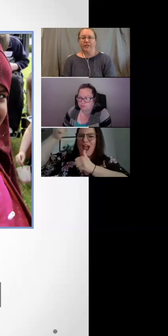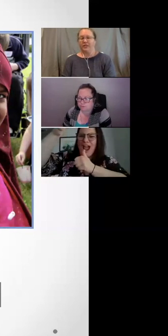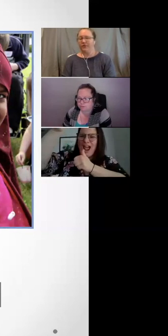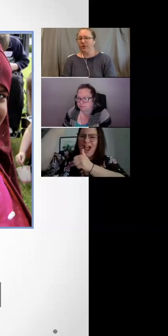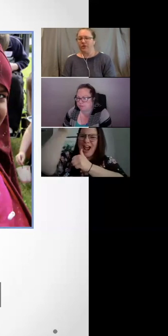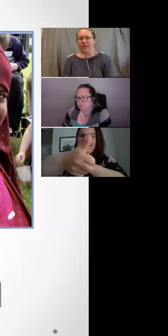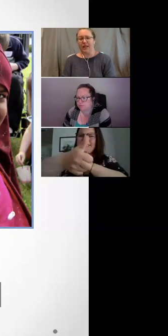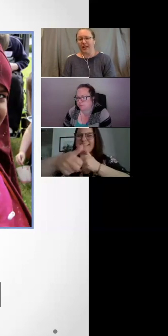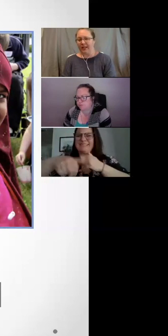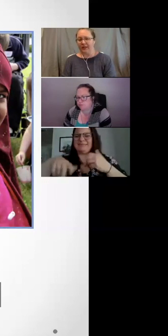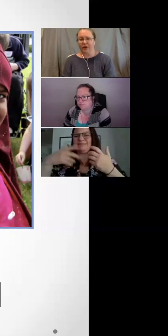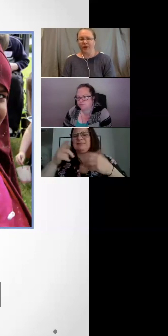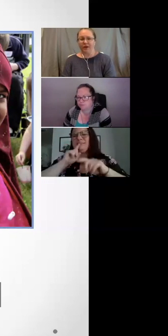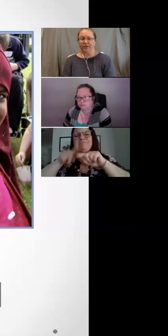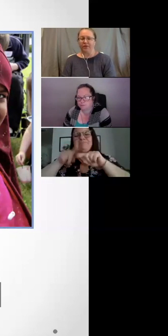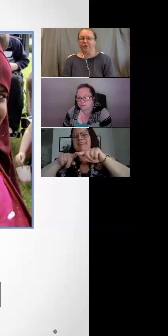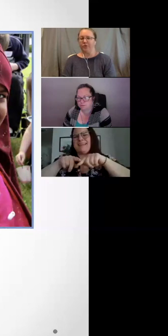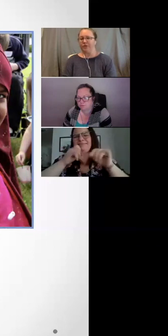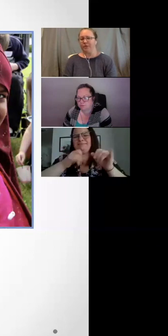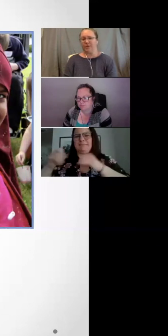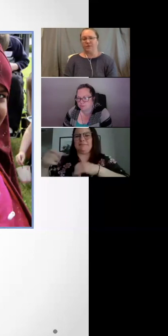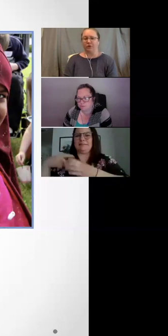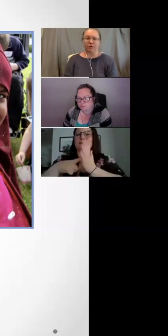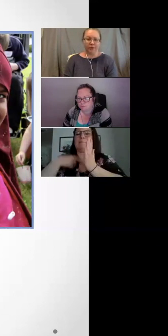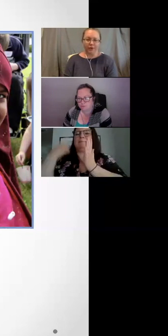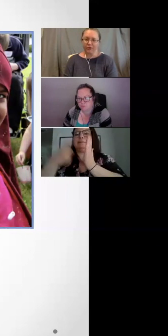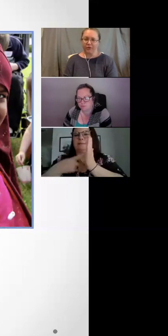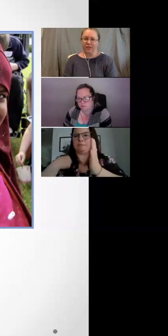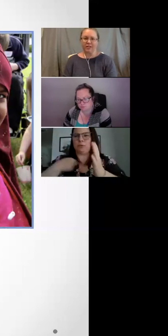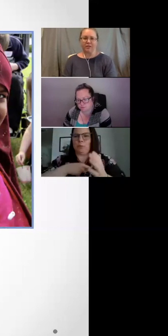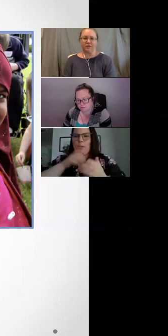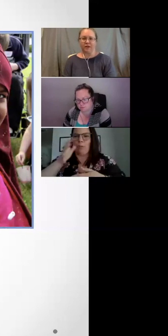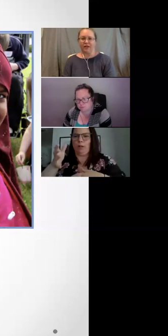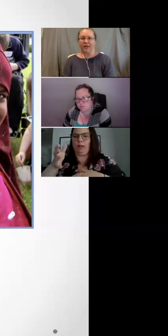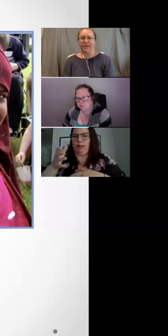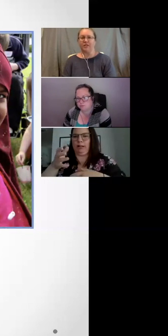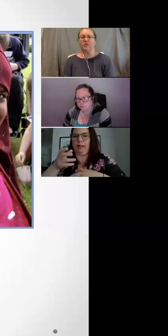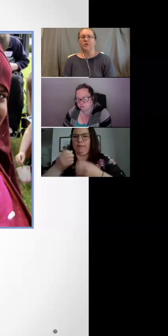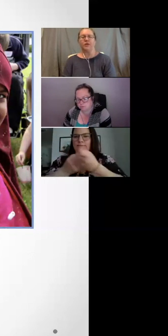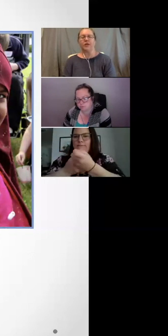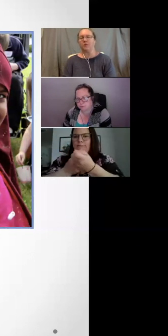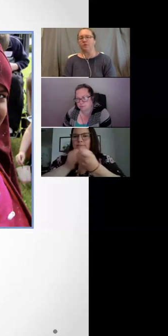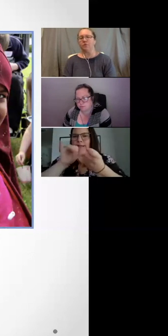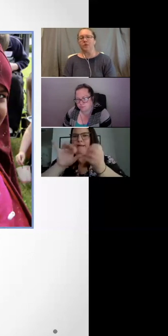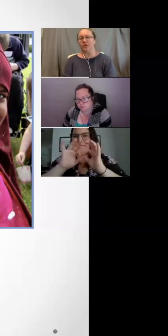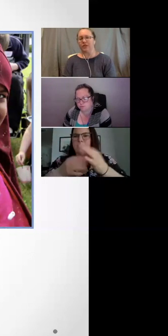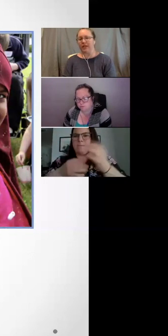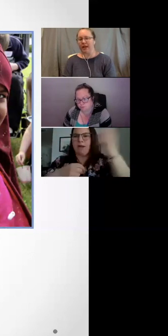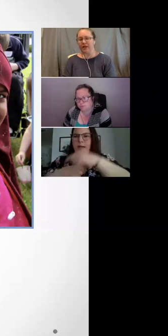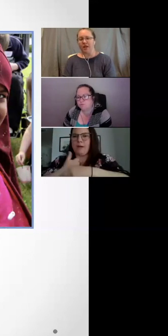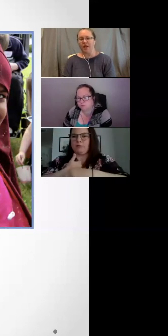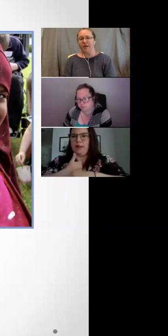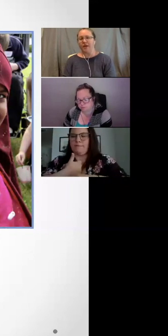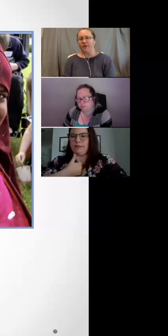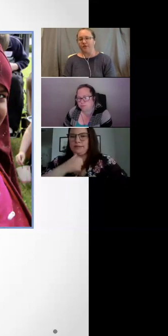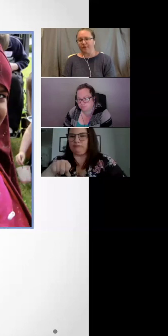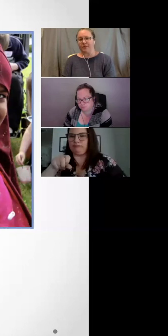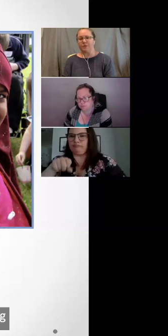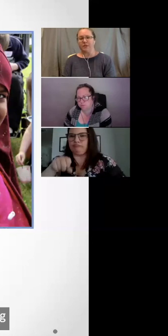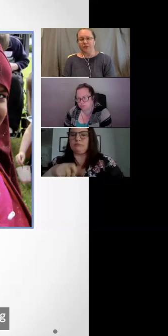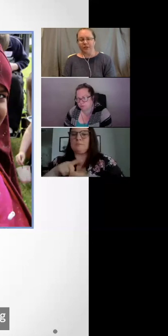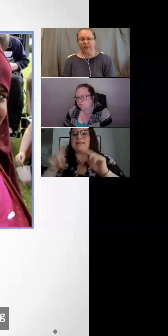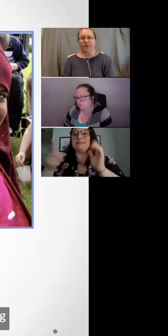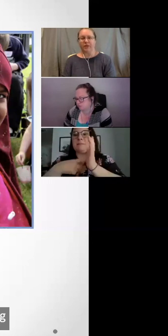really difficult to get anywhere out of their community. Maybe it's very remote, etc. And so again, we will be looking at that